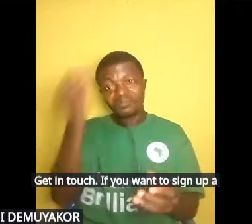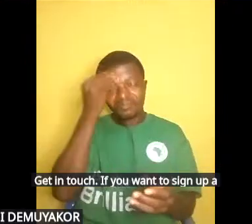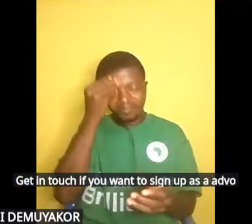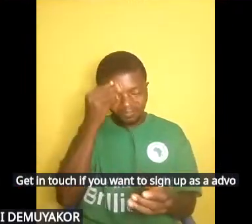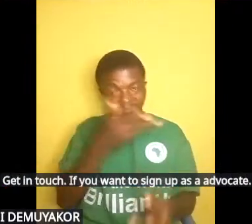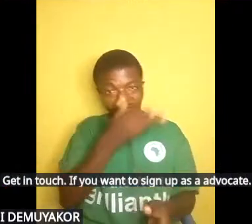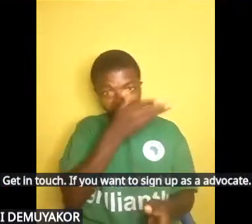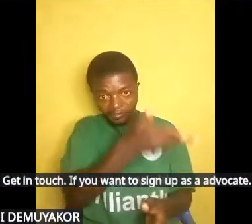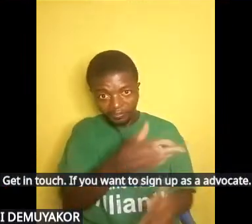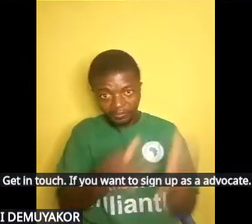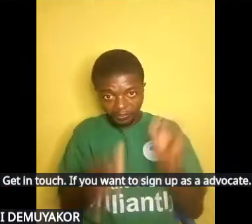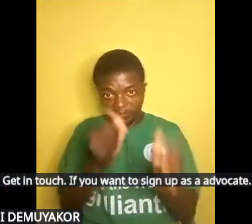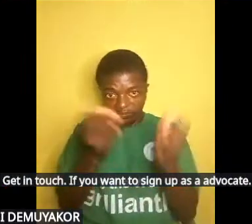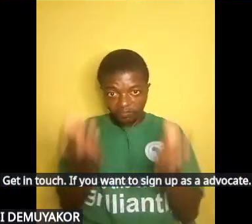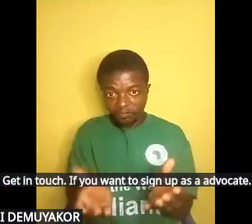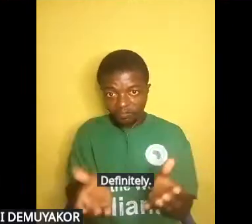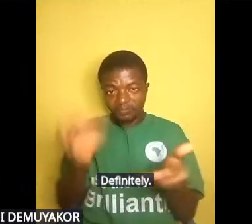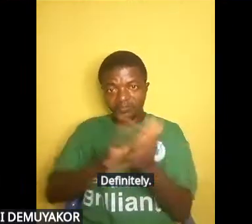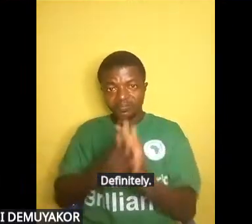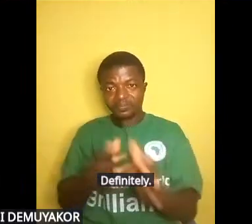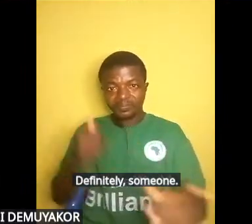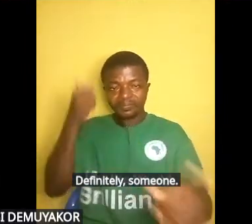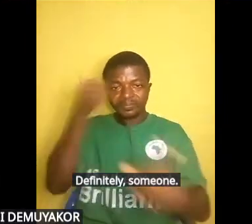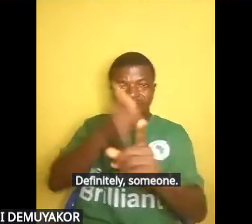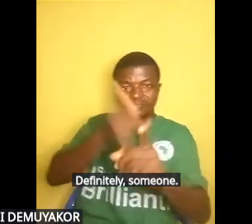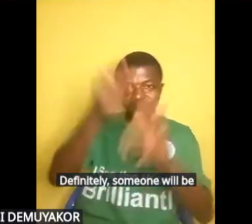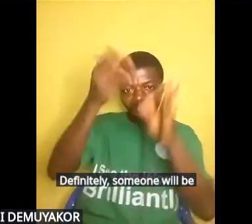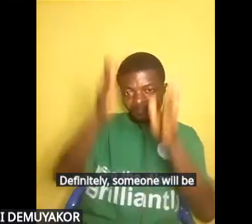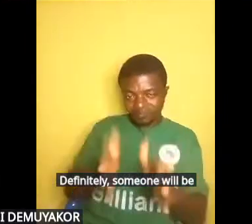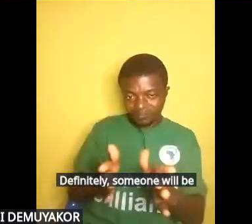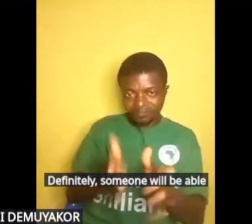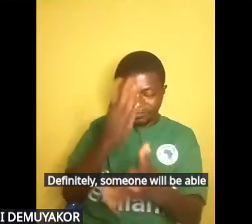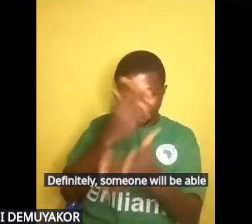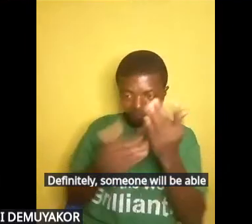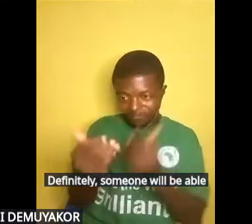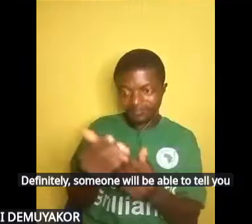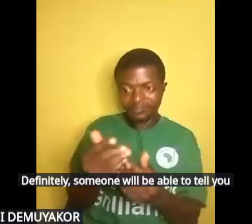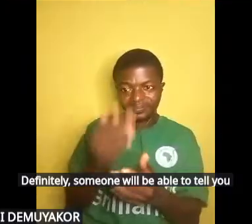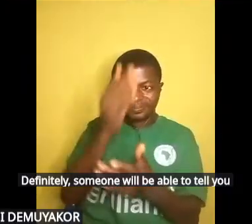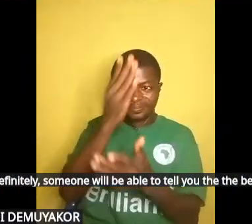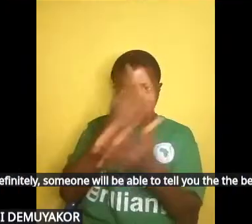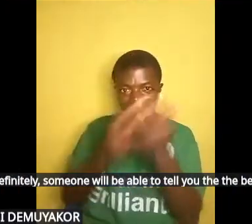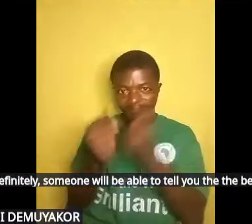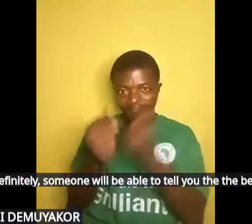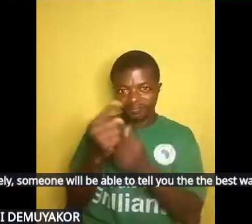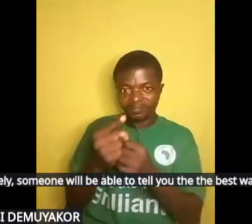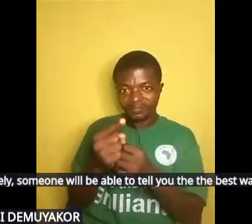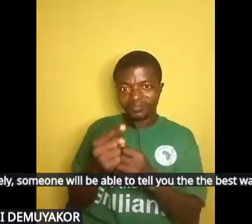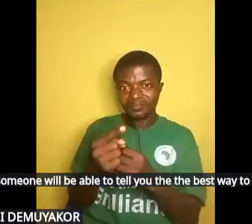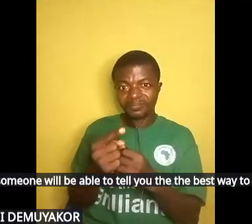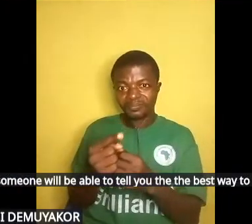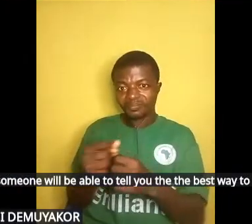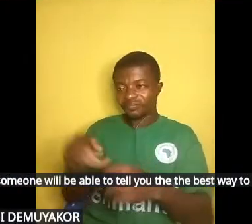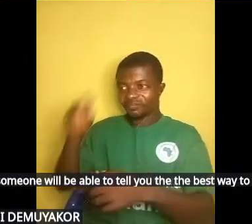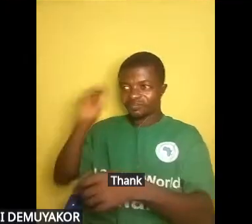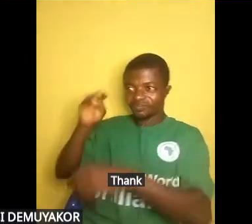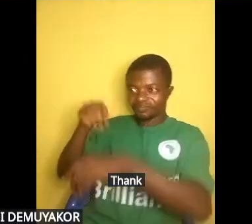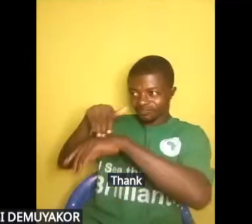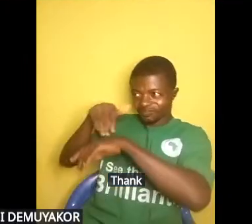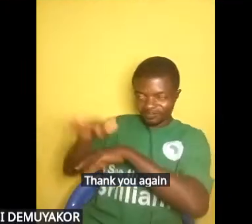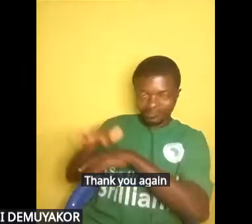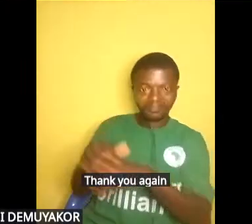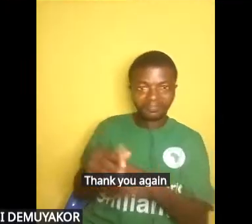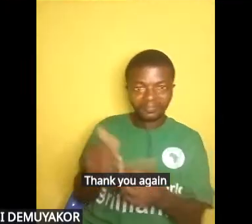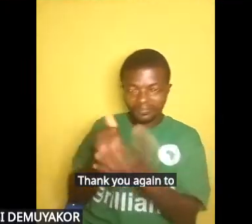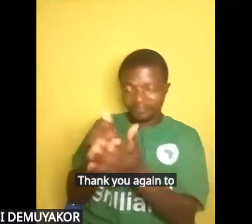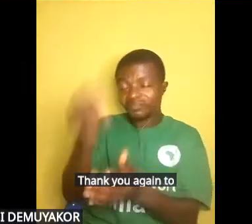advocate. Definitely someone will be able to tell you the best way to go about it. Thank you again